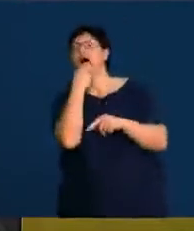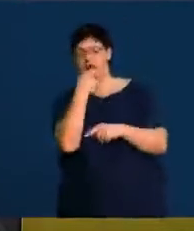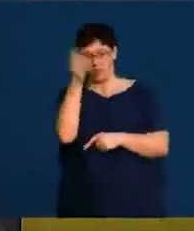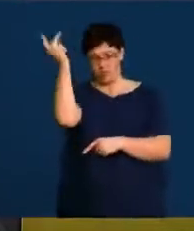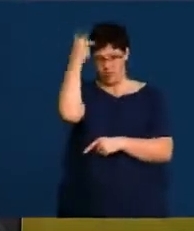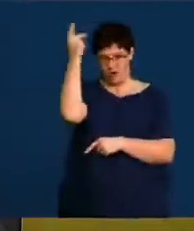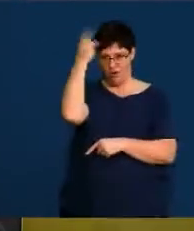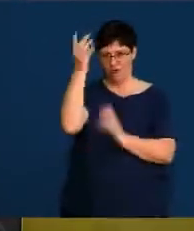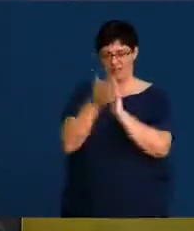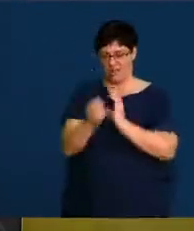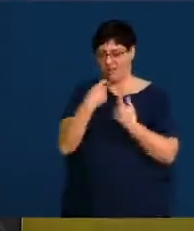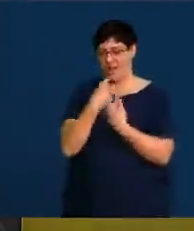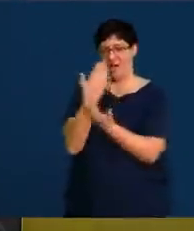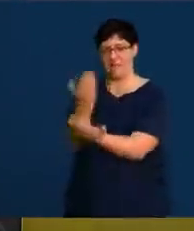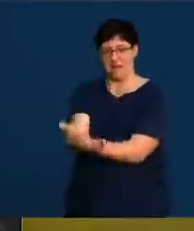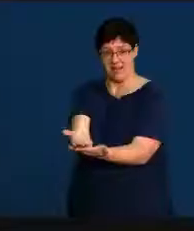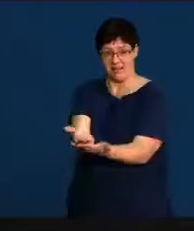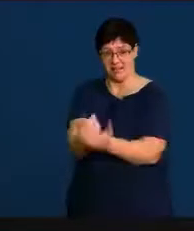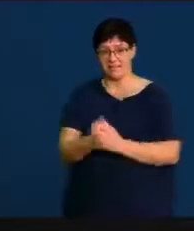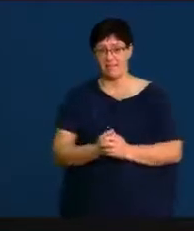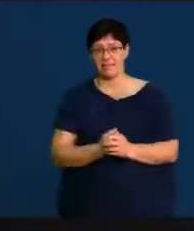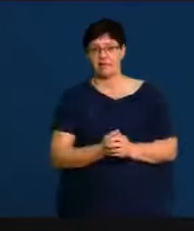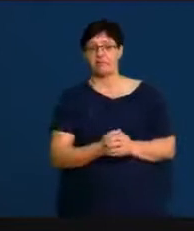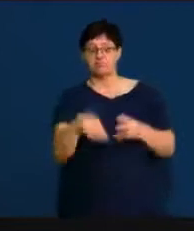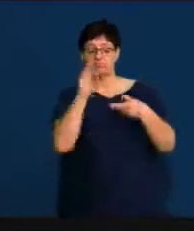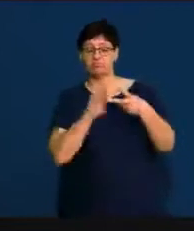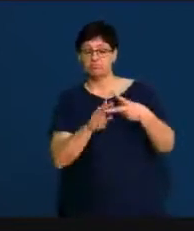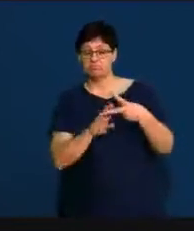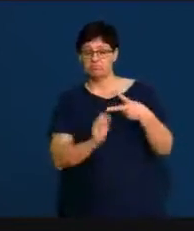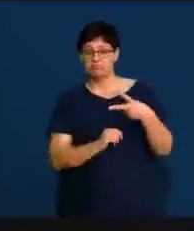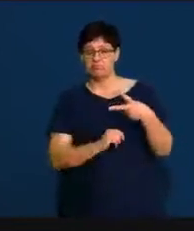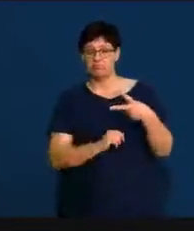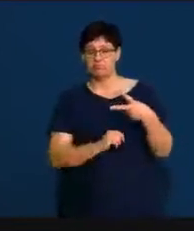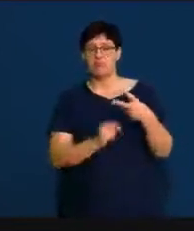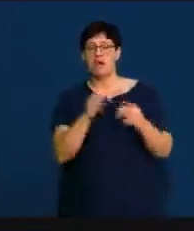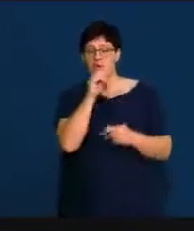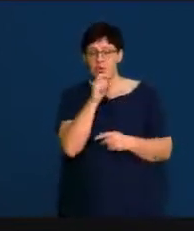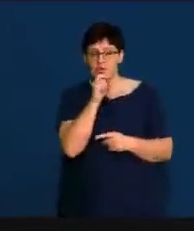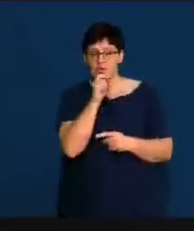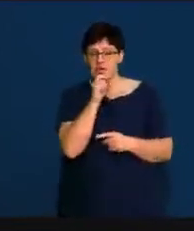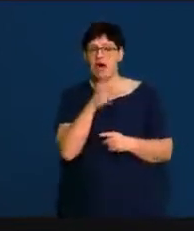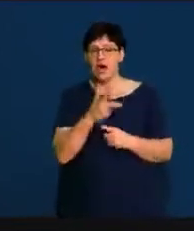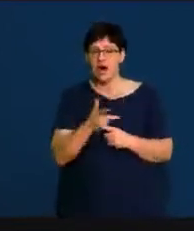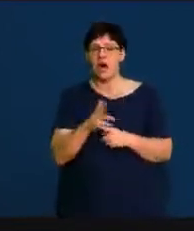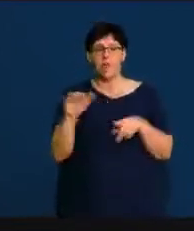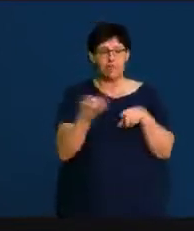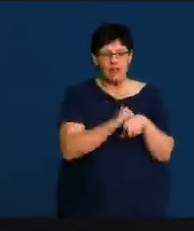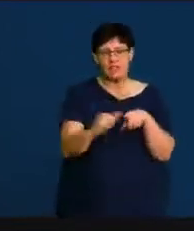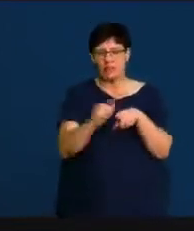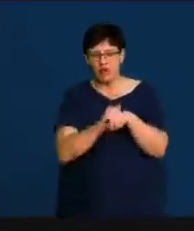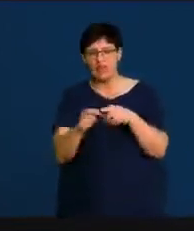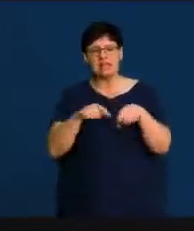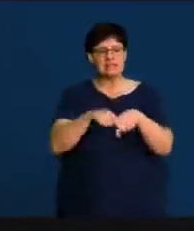knowledge in that examination. Further to that, use as many different map titles to